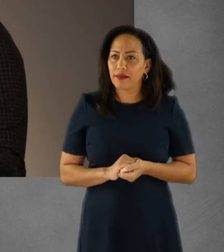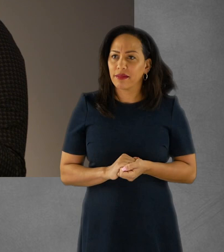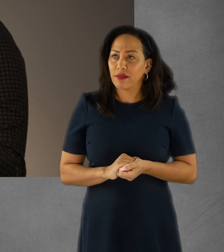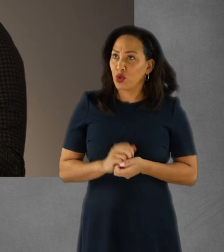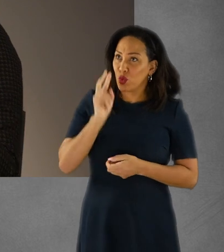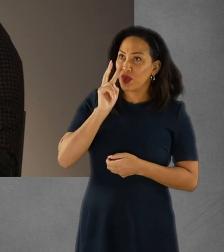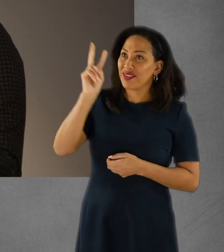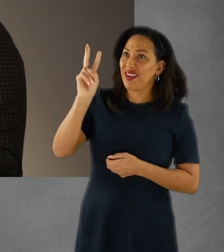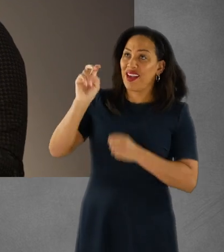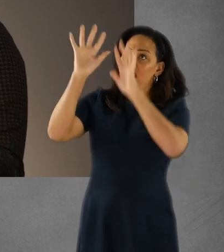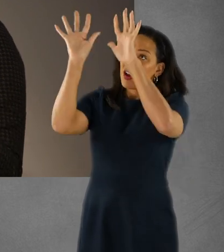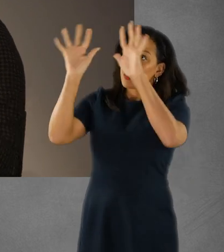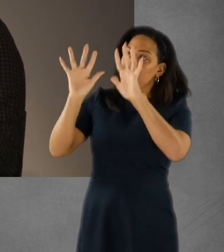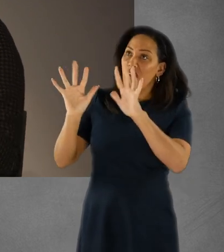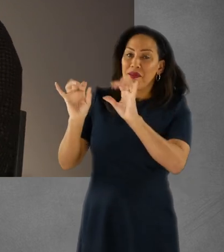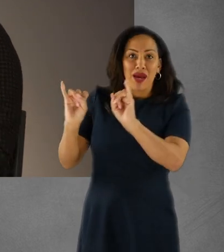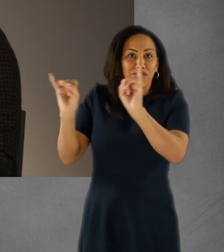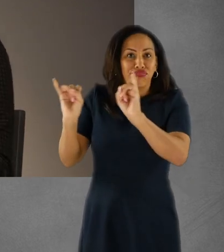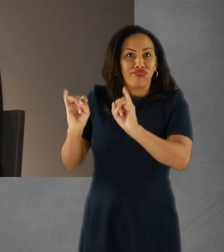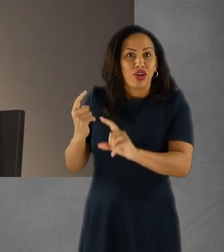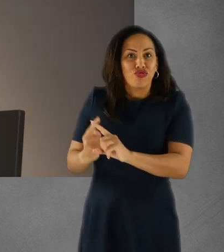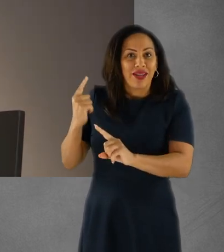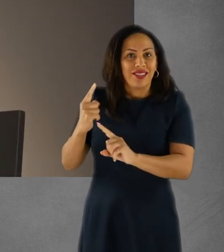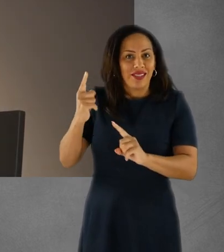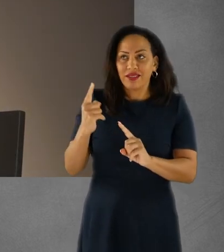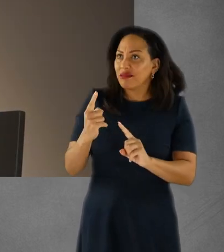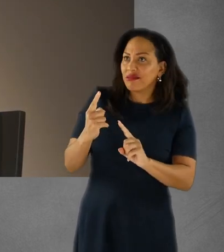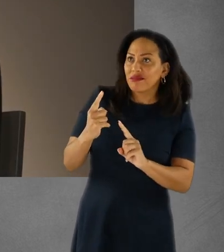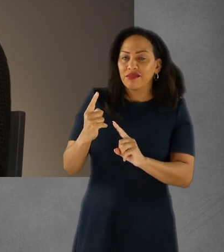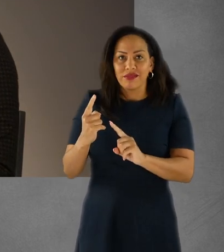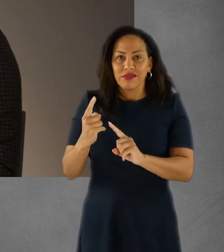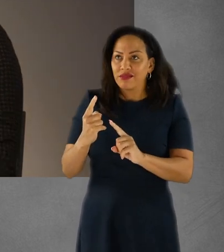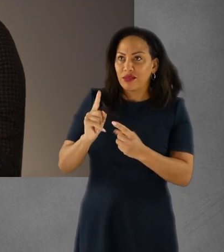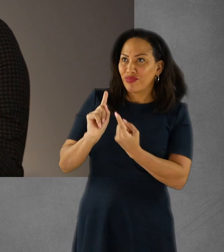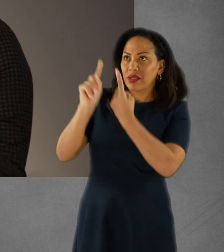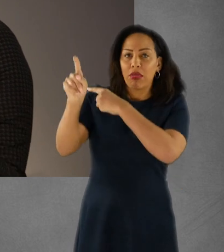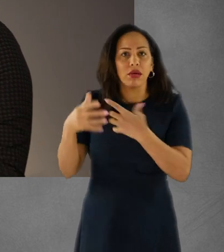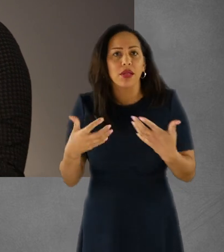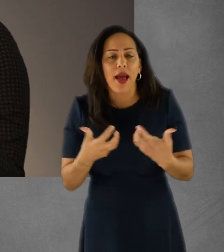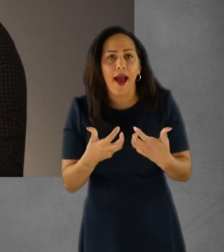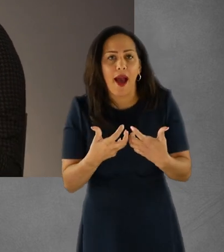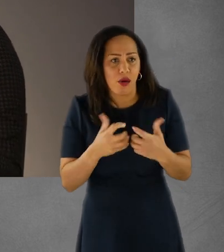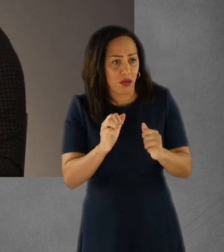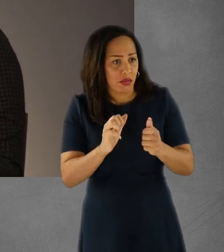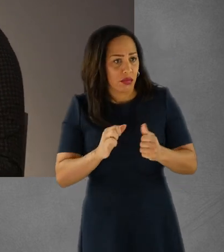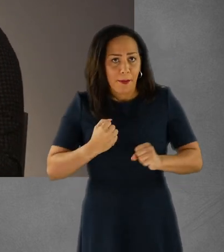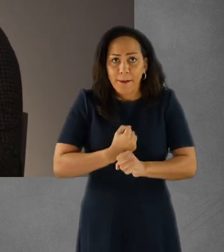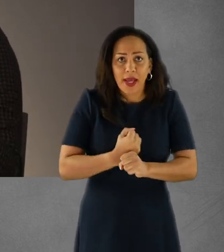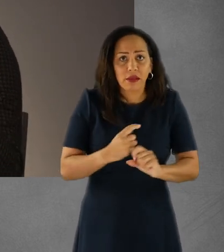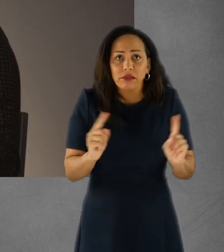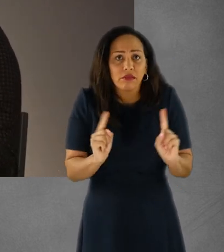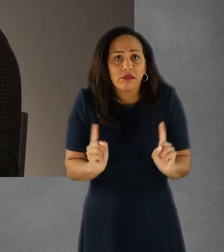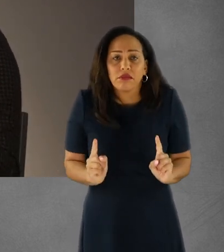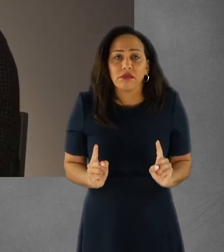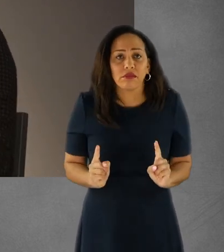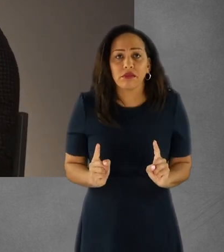you respond within your practice to the climate crisis? What kind of work would you make,